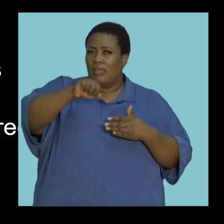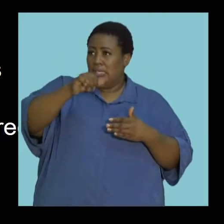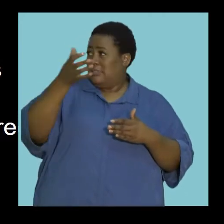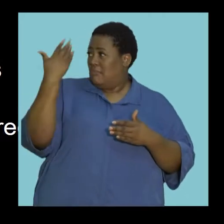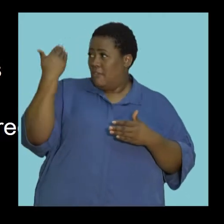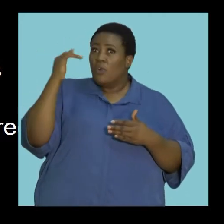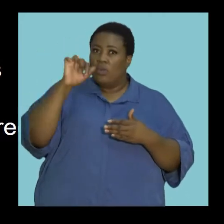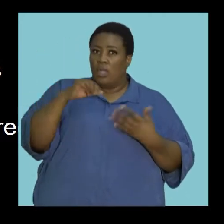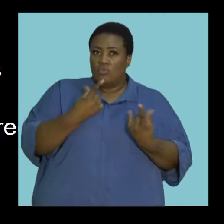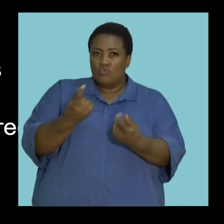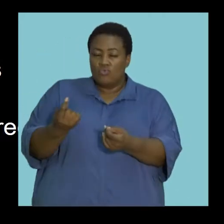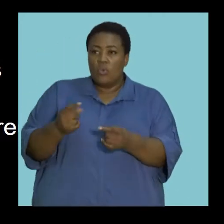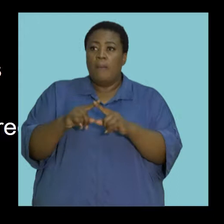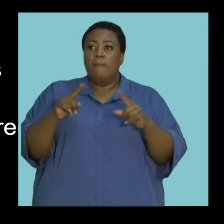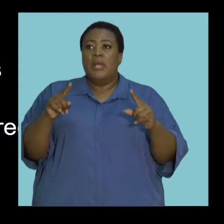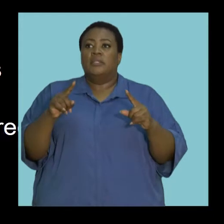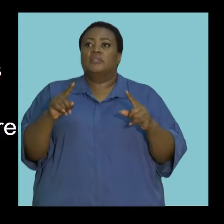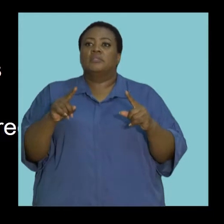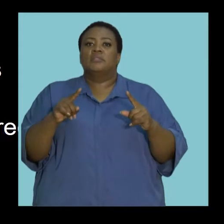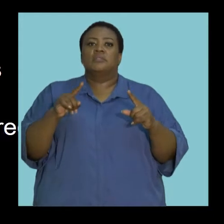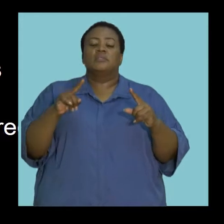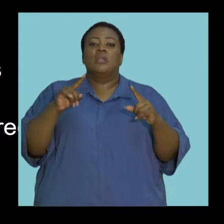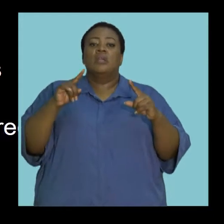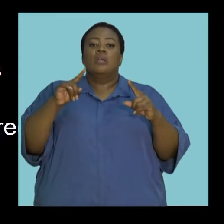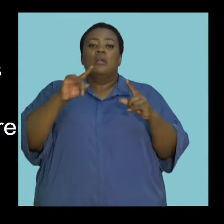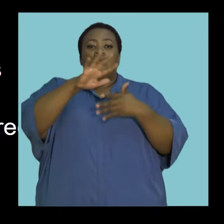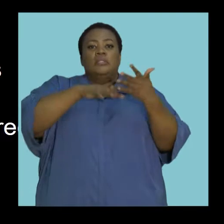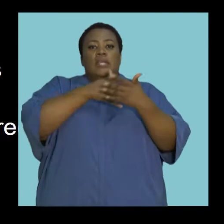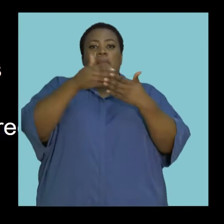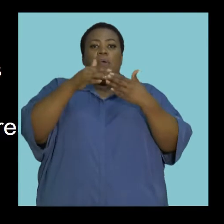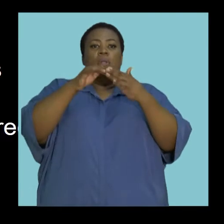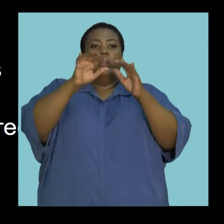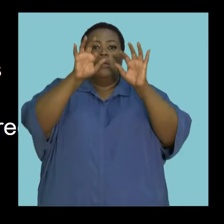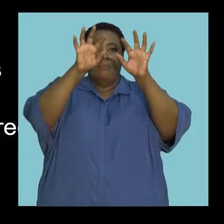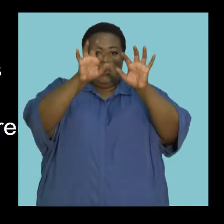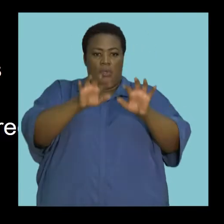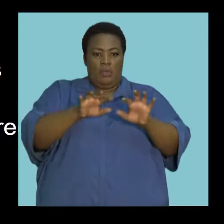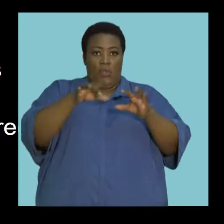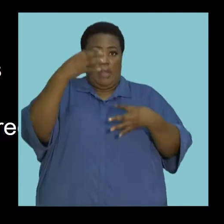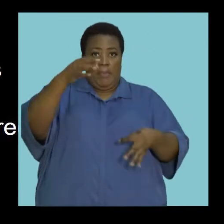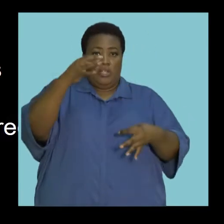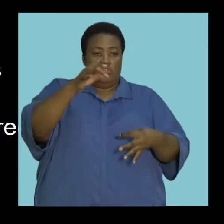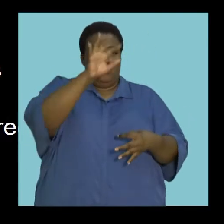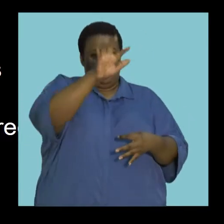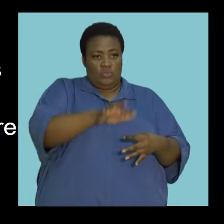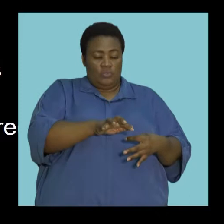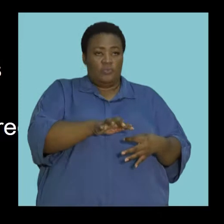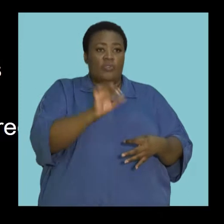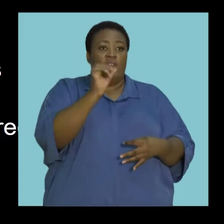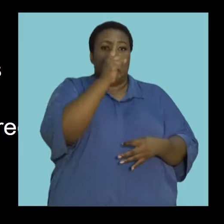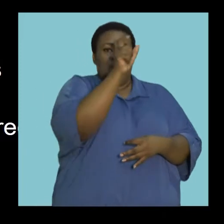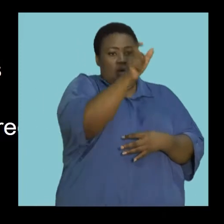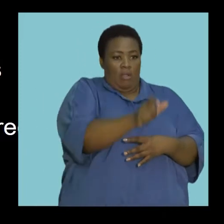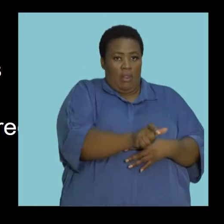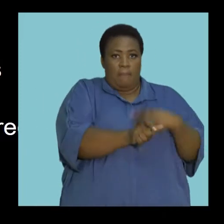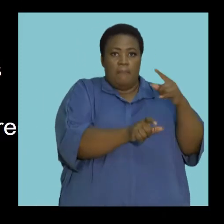to follow a system. So generally, tables go down the page. The independent variable must be on the first